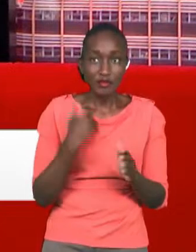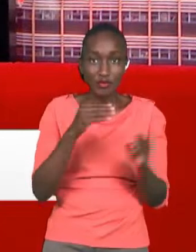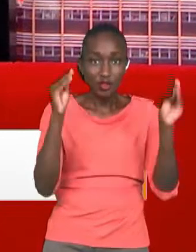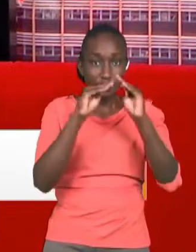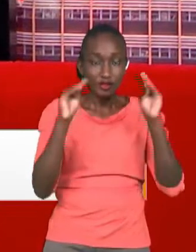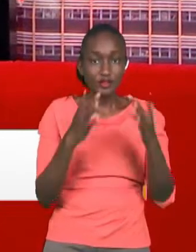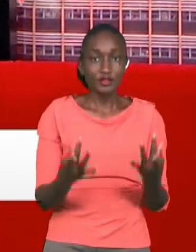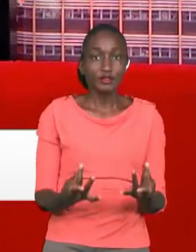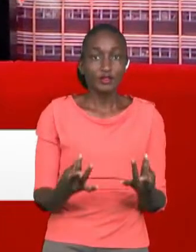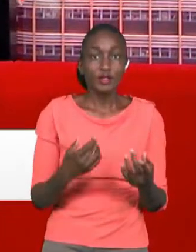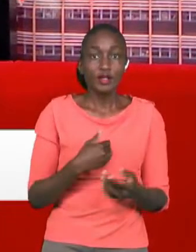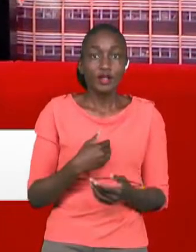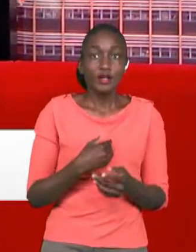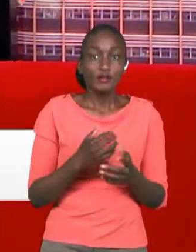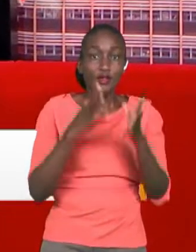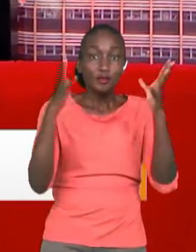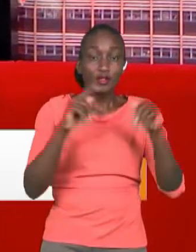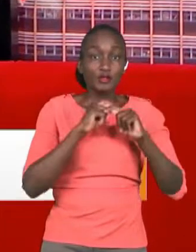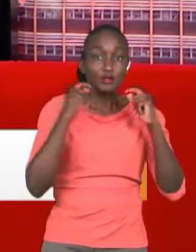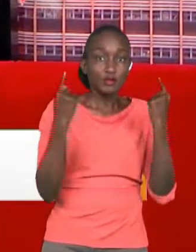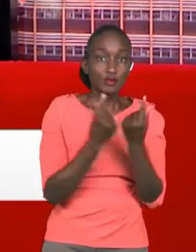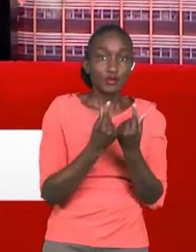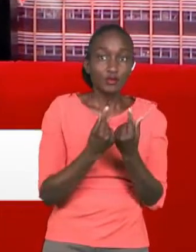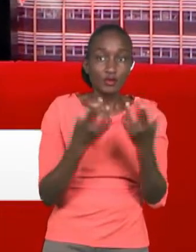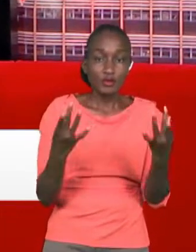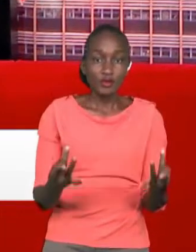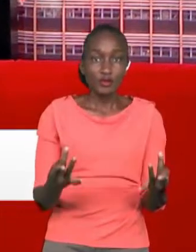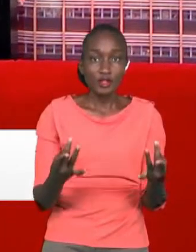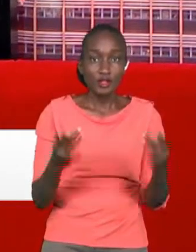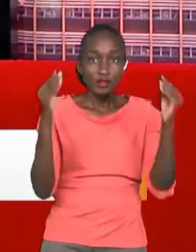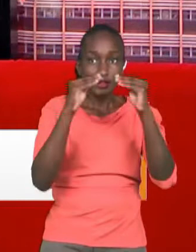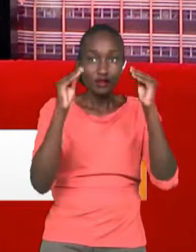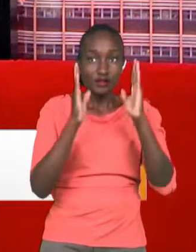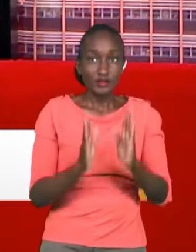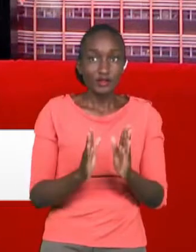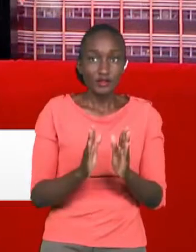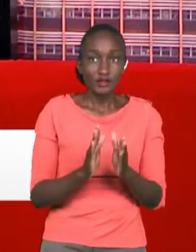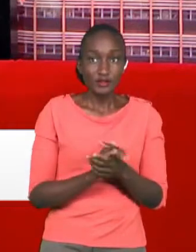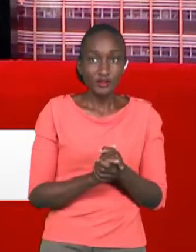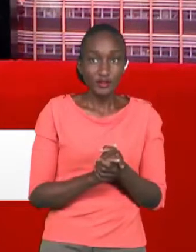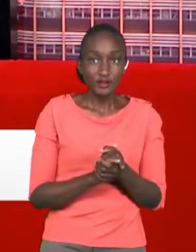yoga. We have a very big group of yoga instructors.